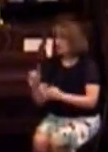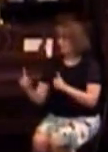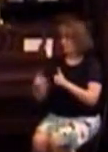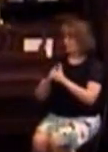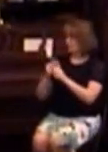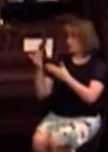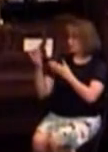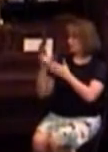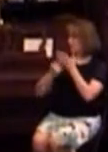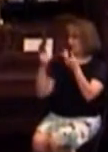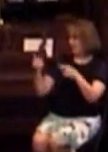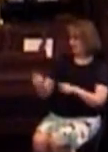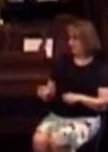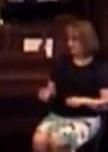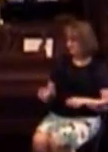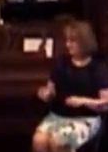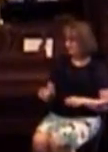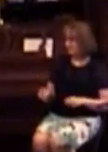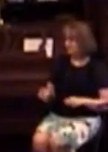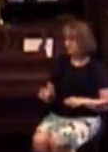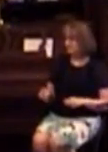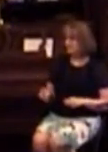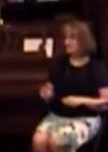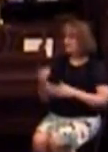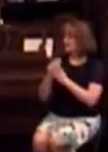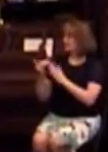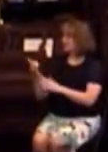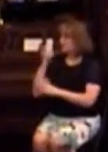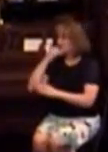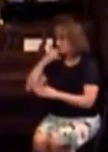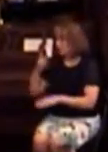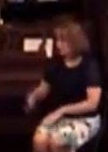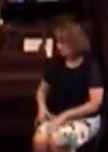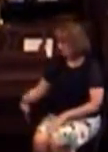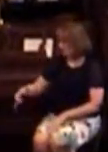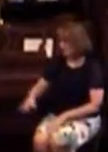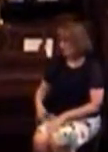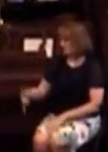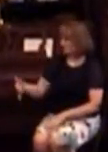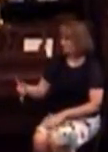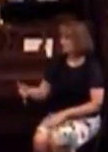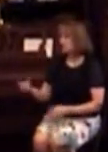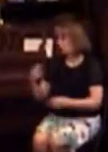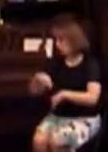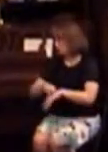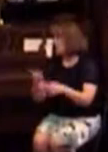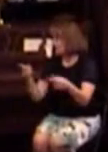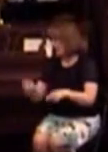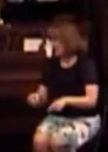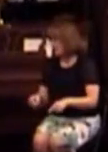guess what happened? Somebody's cell phone went off. Isn't that typical? Here I am,